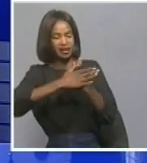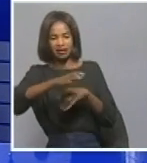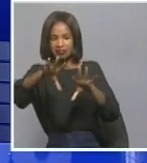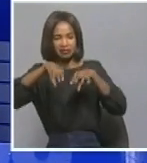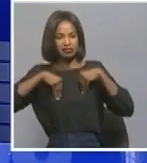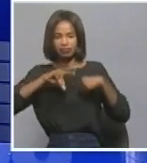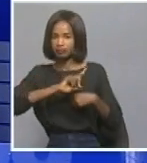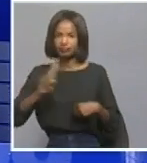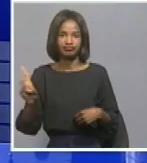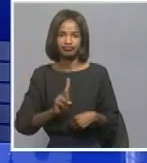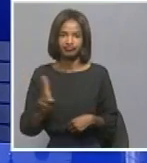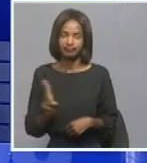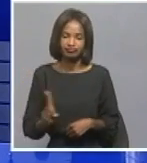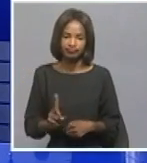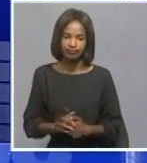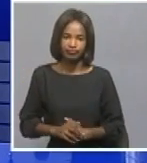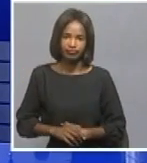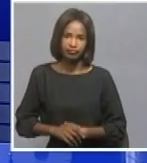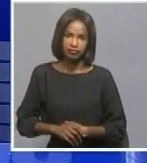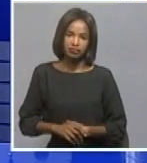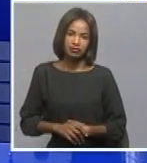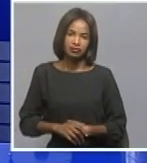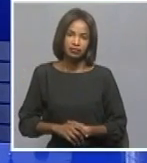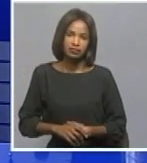be denied entry into their destination countries.